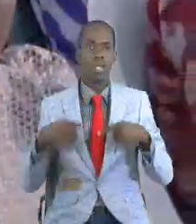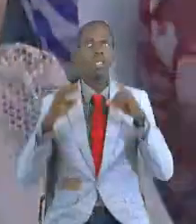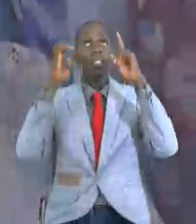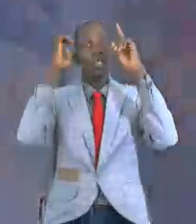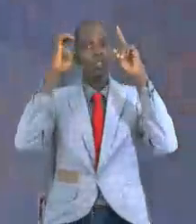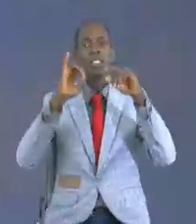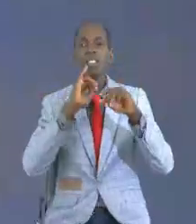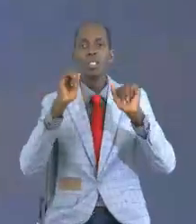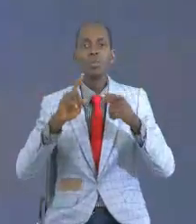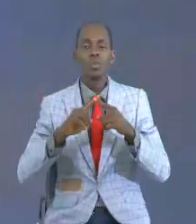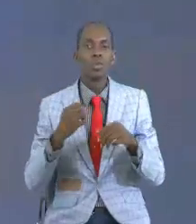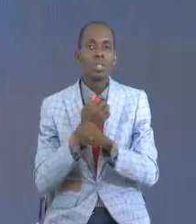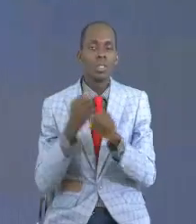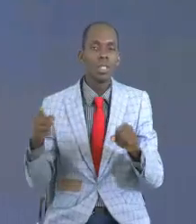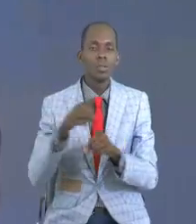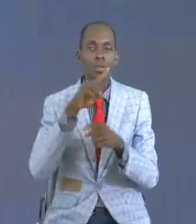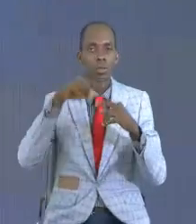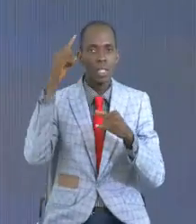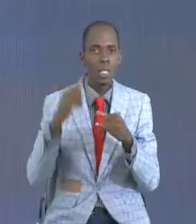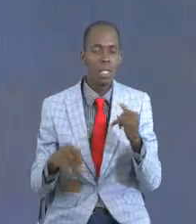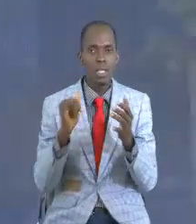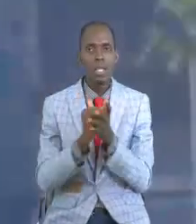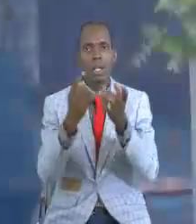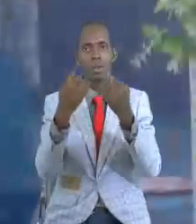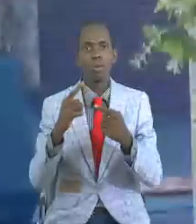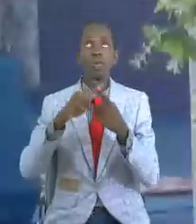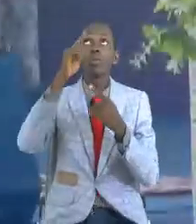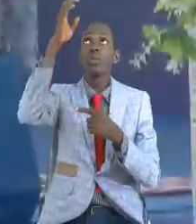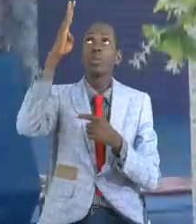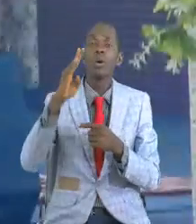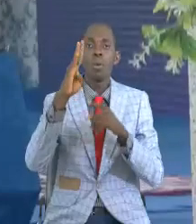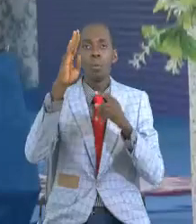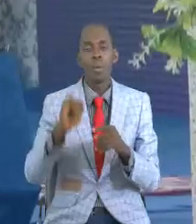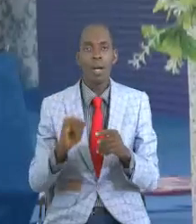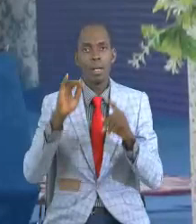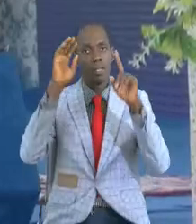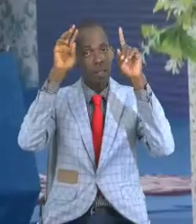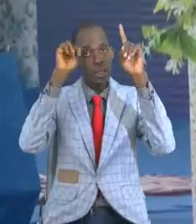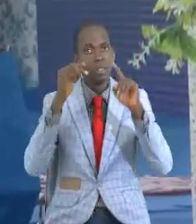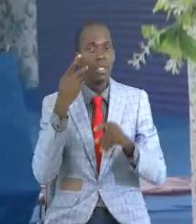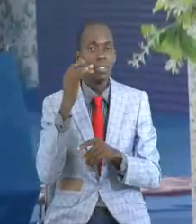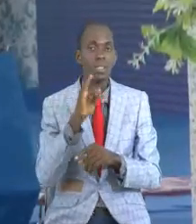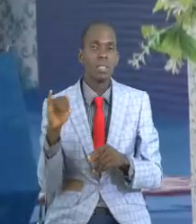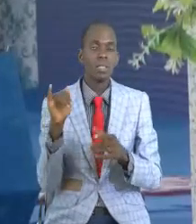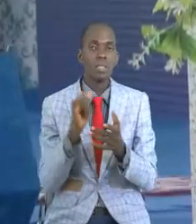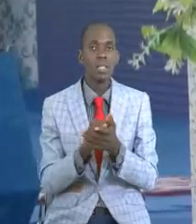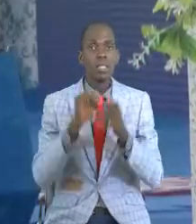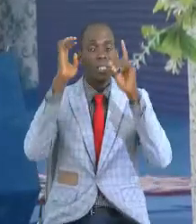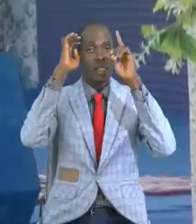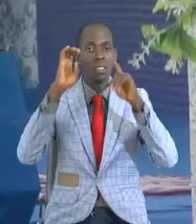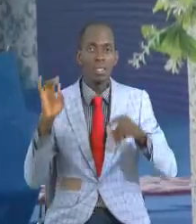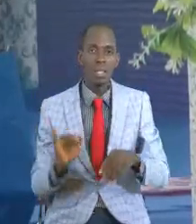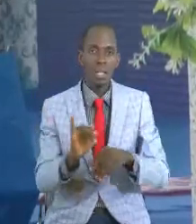ultimates that come to god by him seeing he ever leaveth